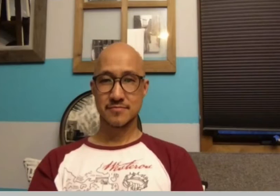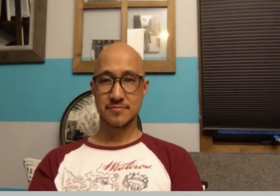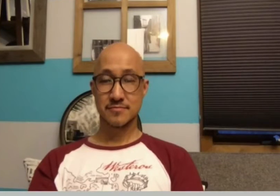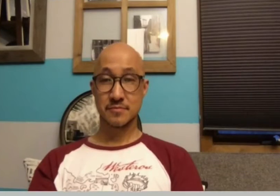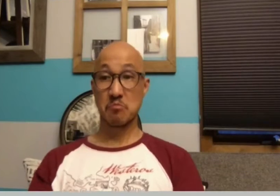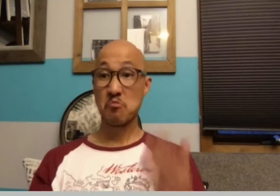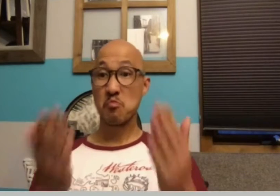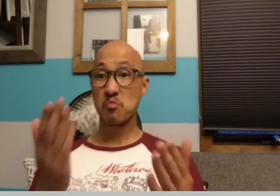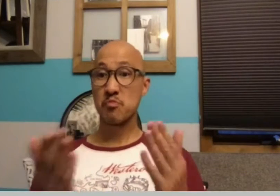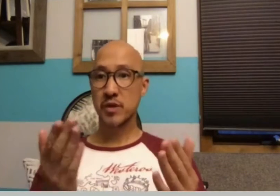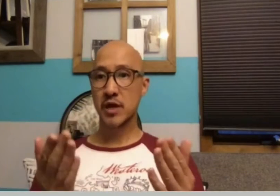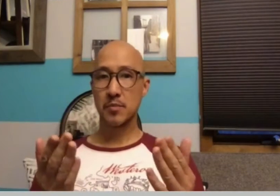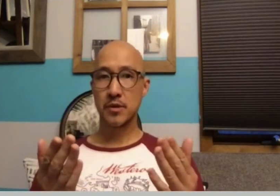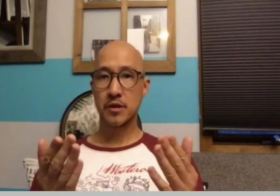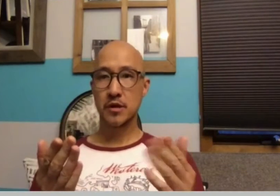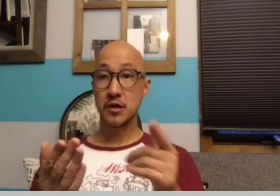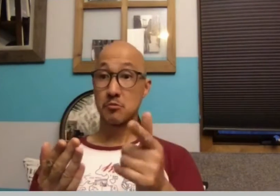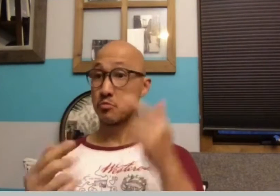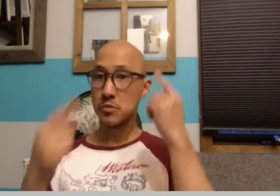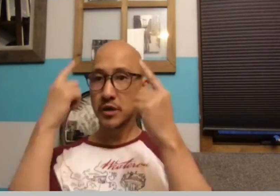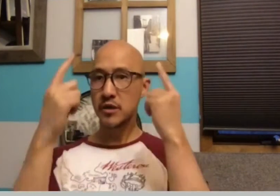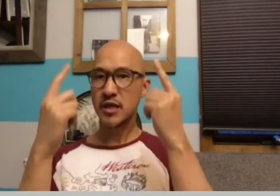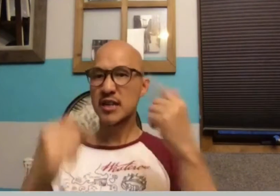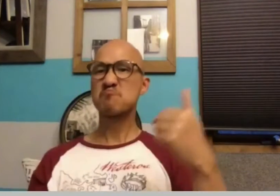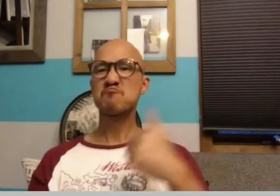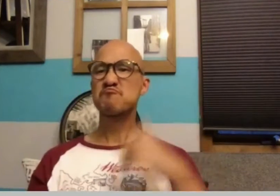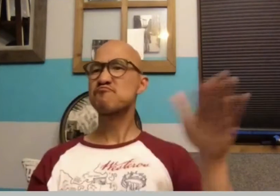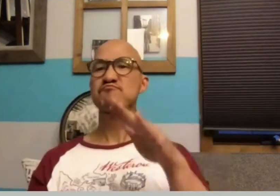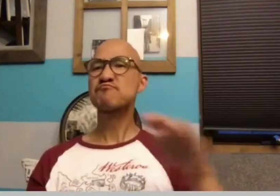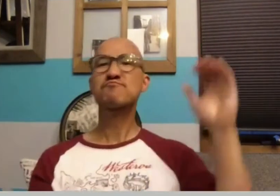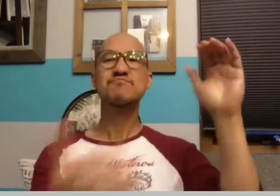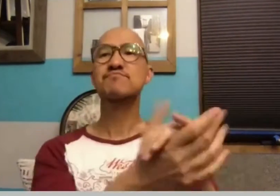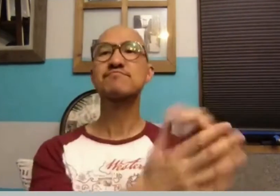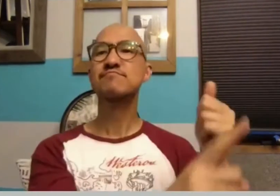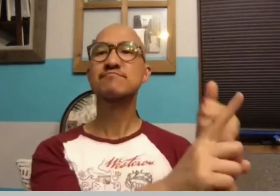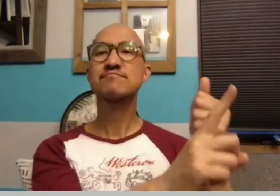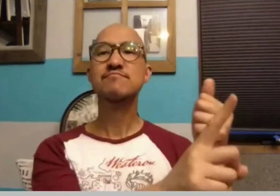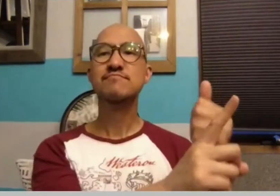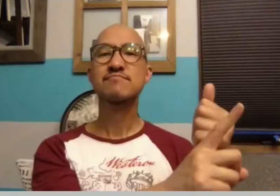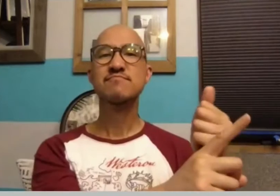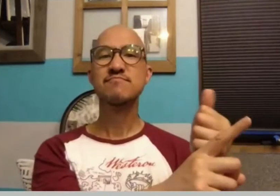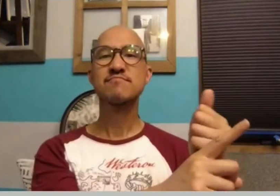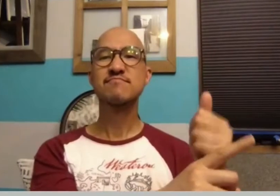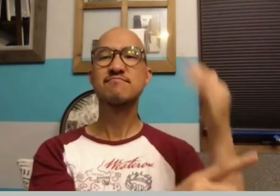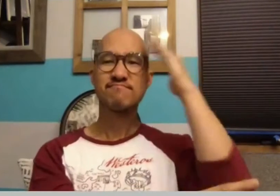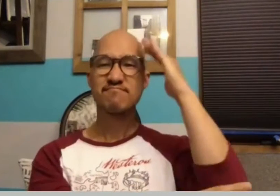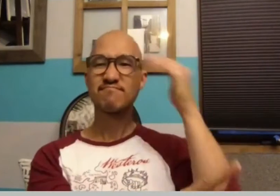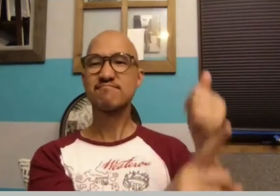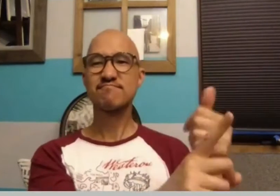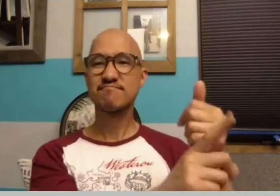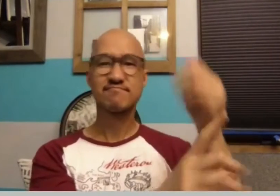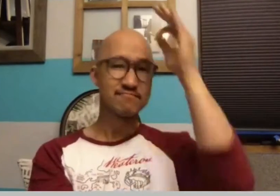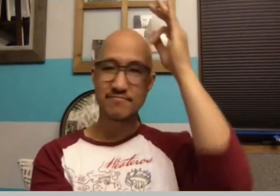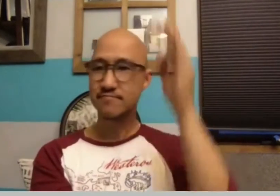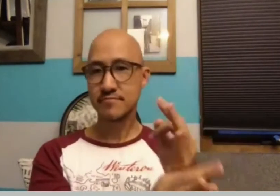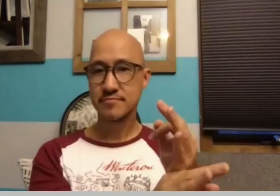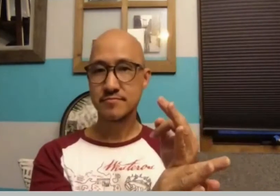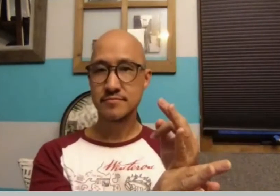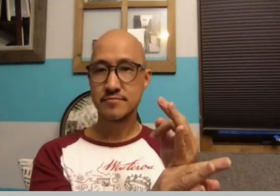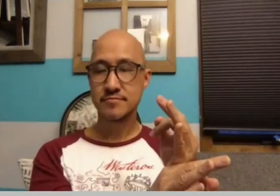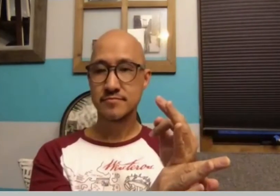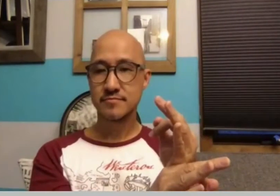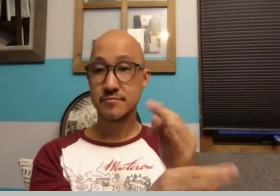my revenge, or I'm never gonna talk to them again, whatever the human instinct might be? Or would you be